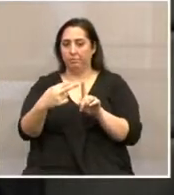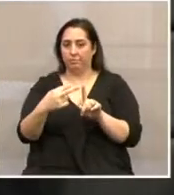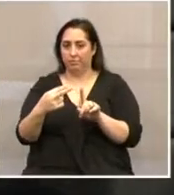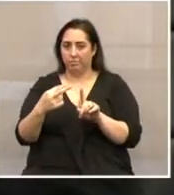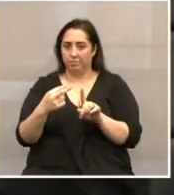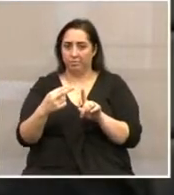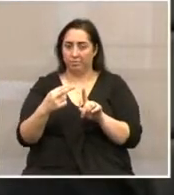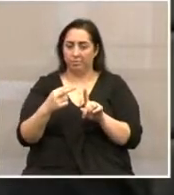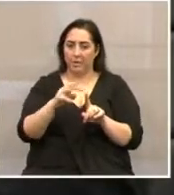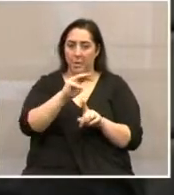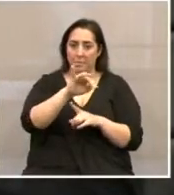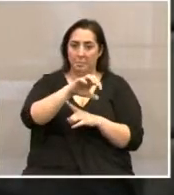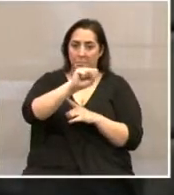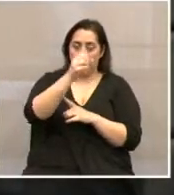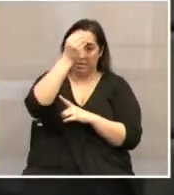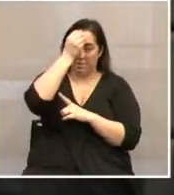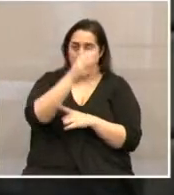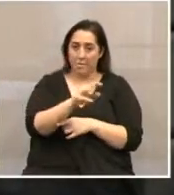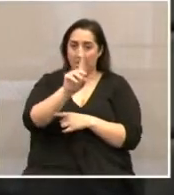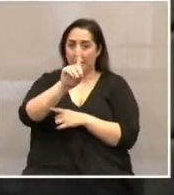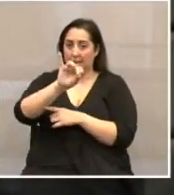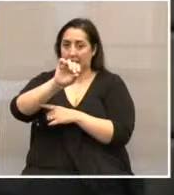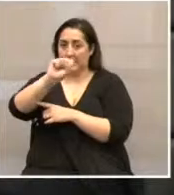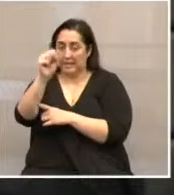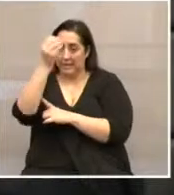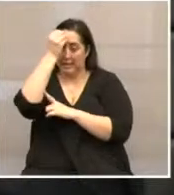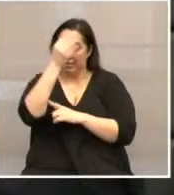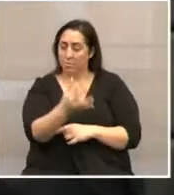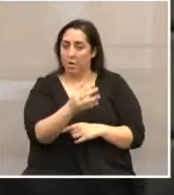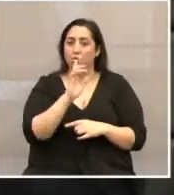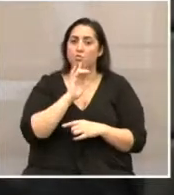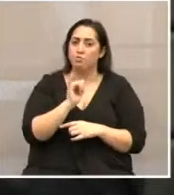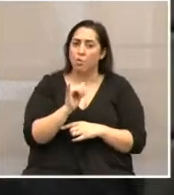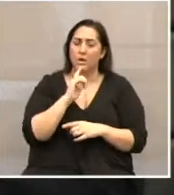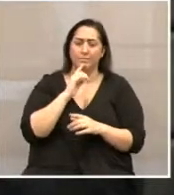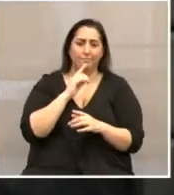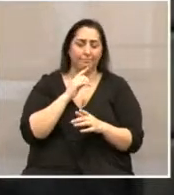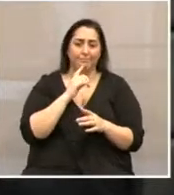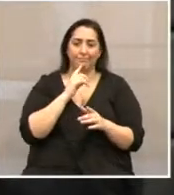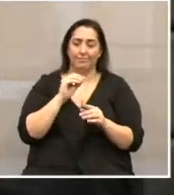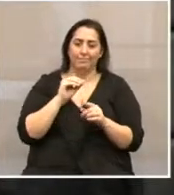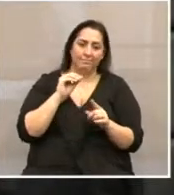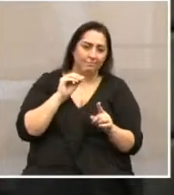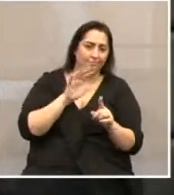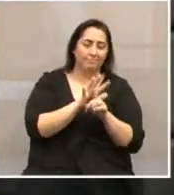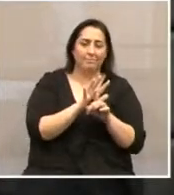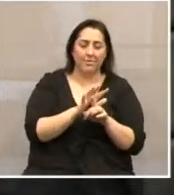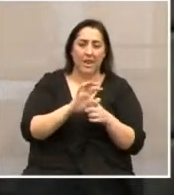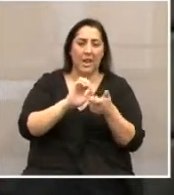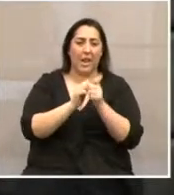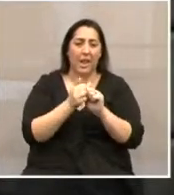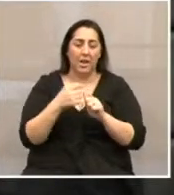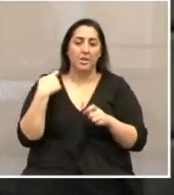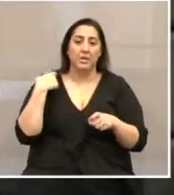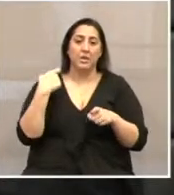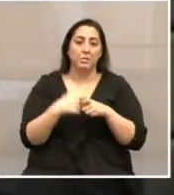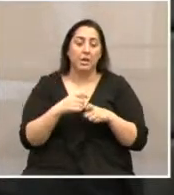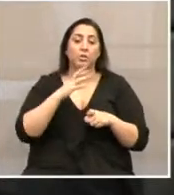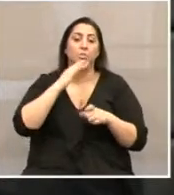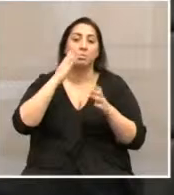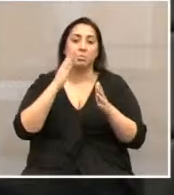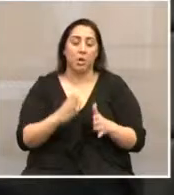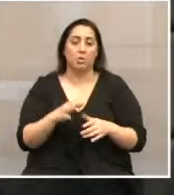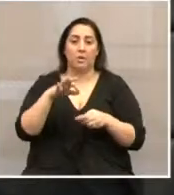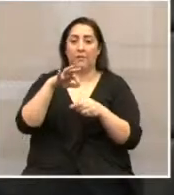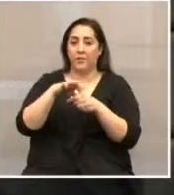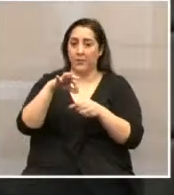and disinformation has had a very direct impact on the way Spanish speakers in South Florida have